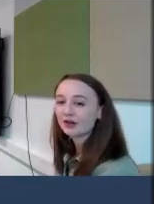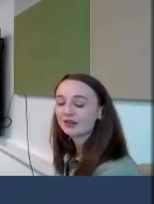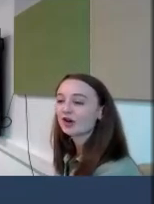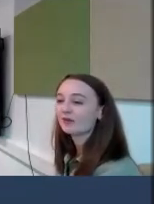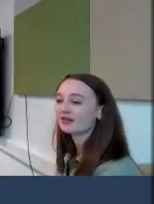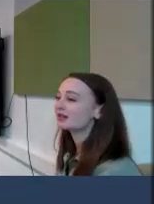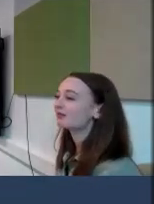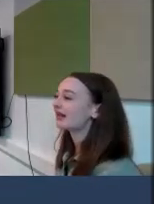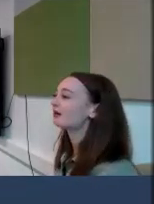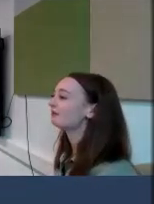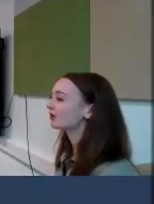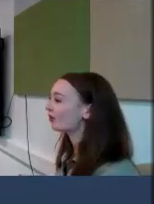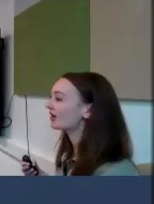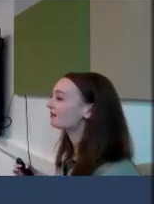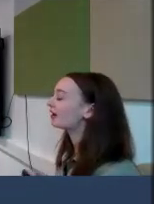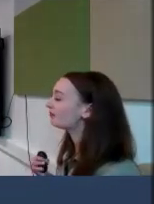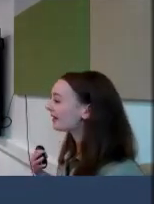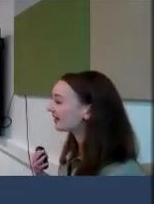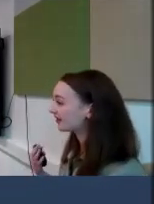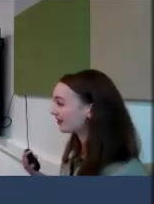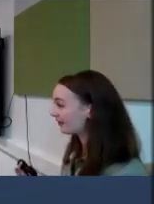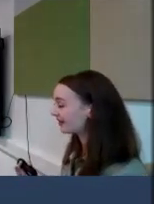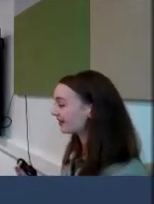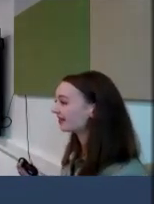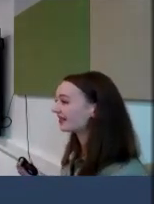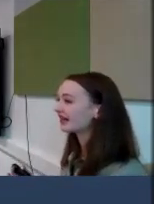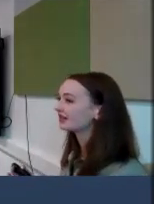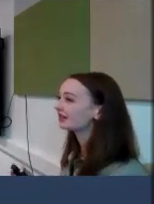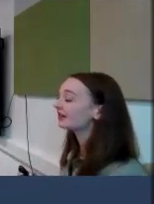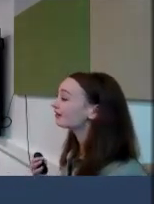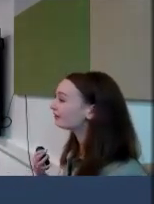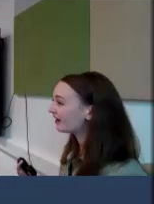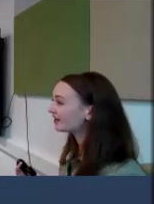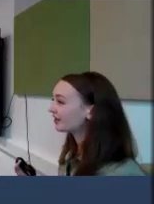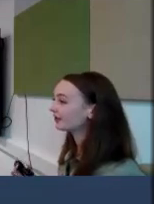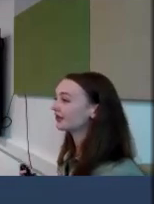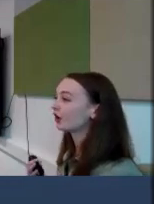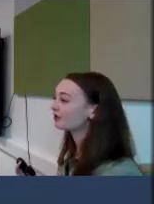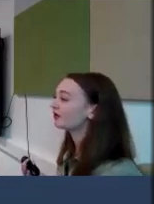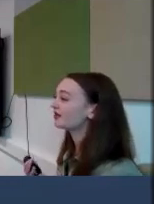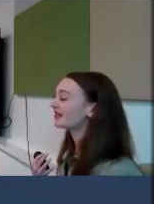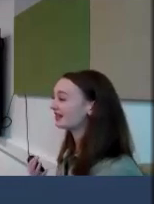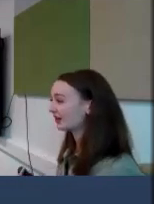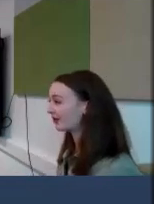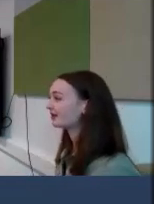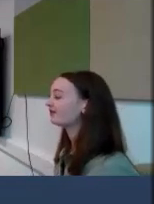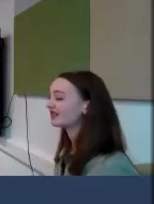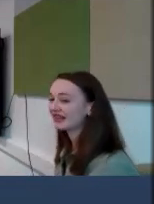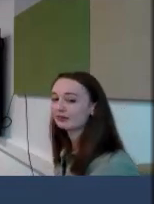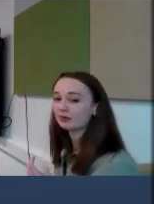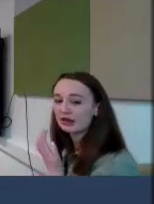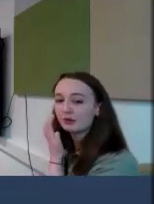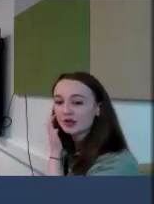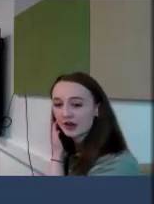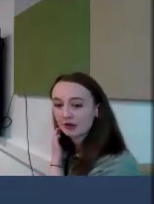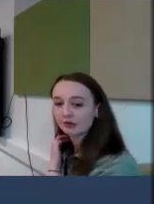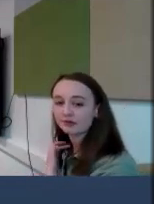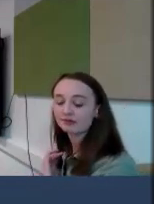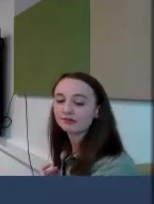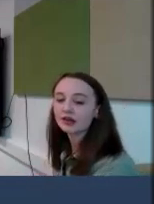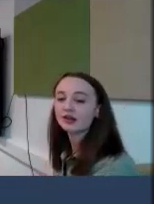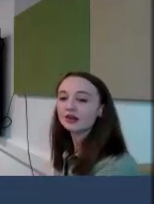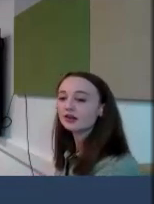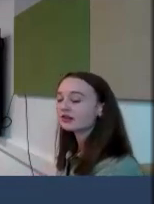customer loyalty comes into play when we're talking about making services and venues and opportunities inclusive for disabled people